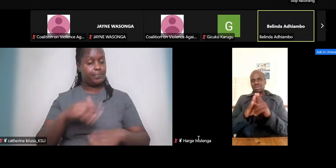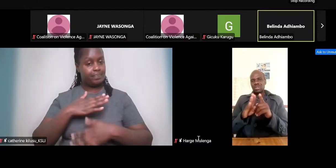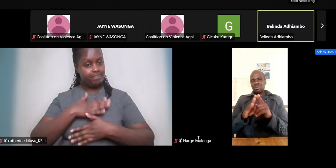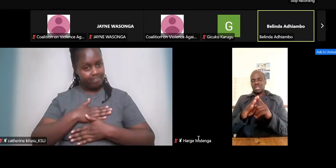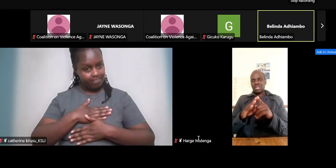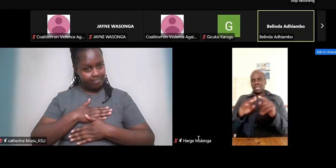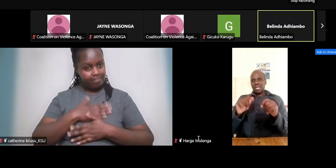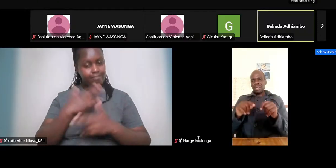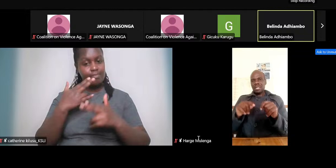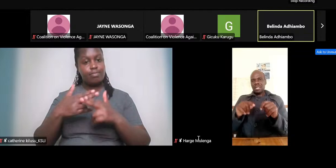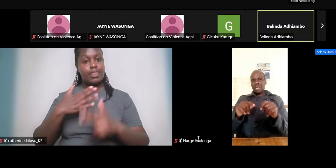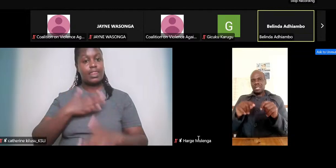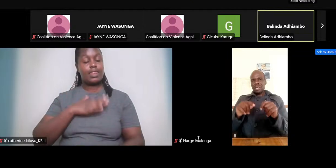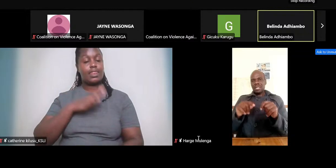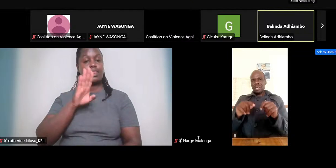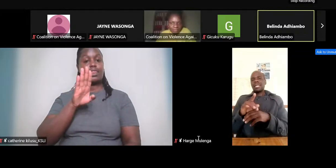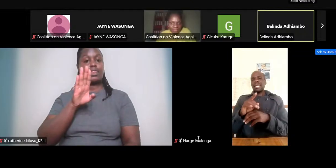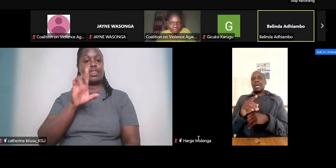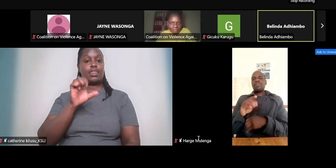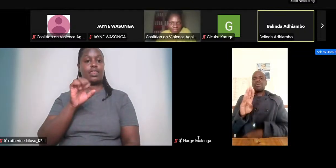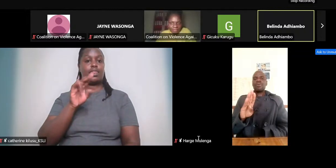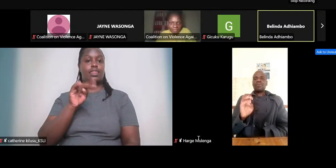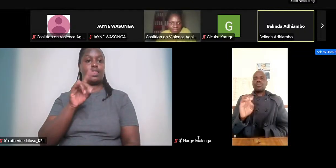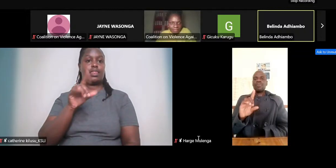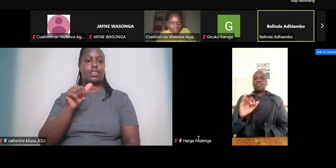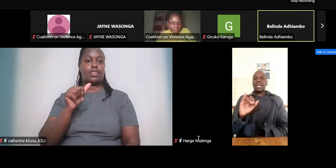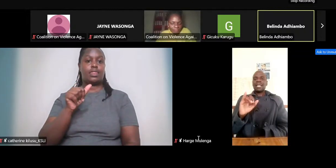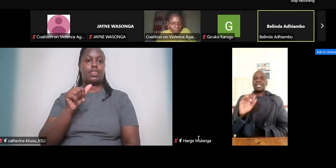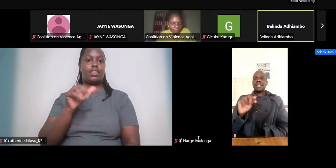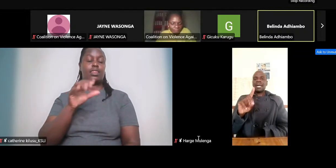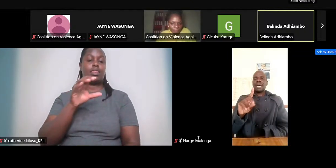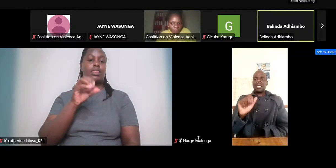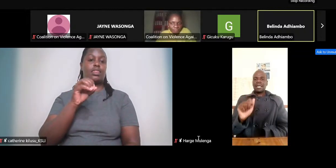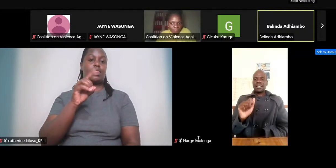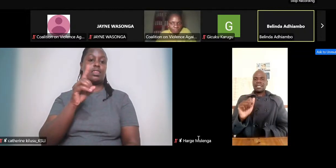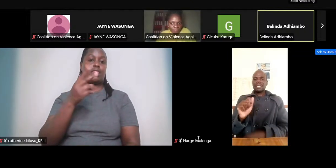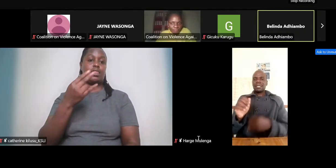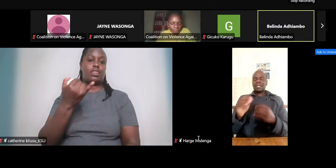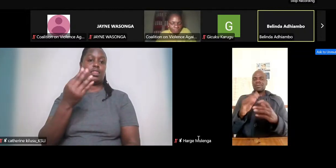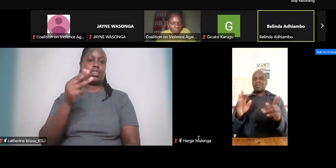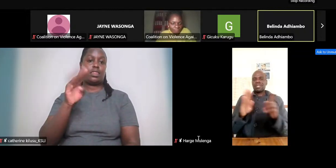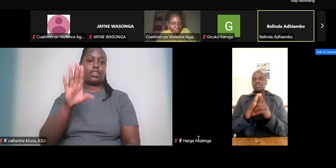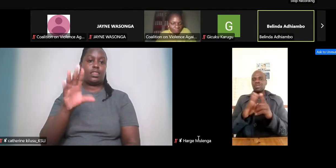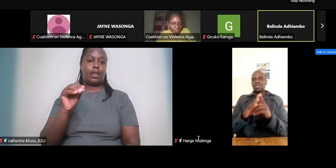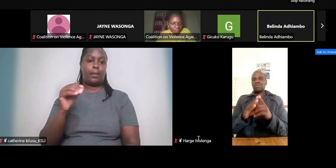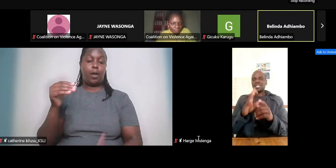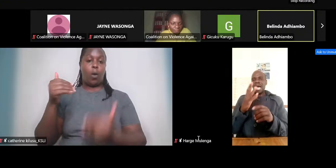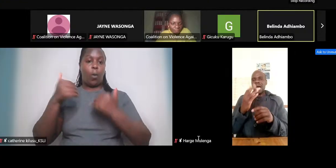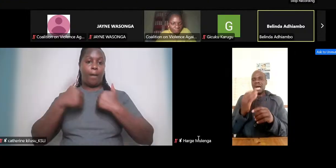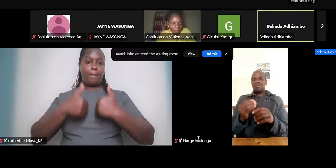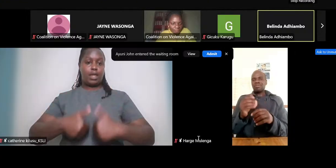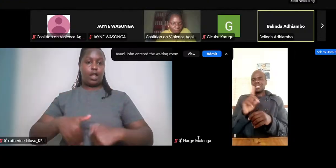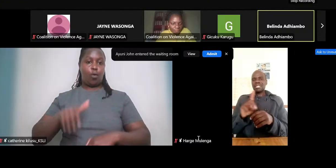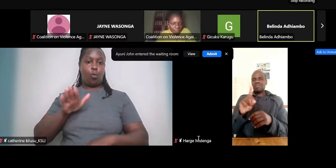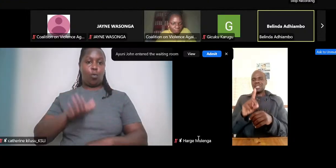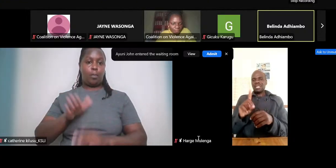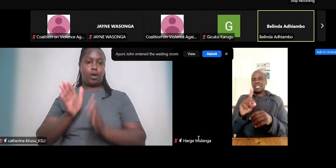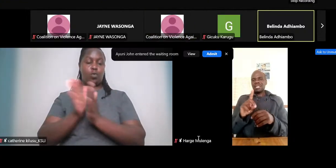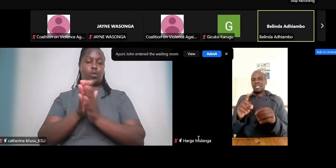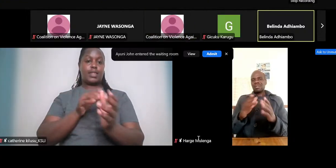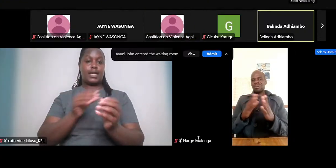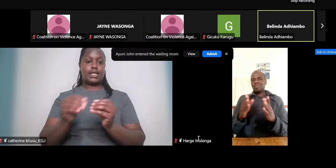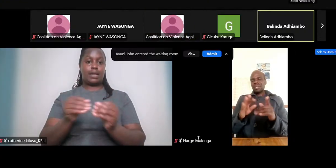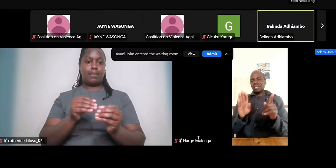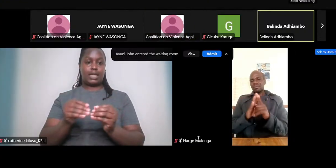Belinda Adiambo Oduor, for those who don't know me. I'm a young woman with disability, that is an above knee amputee.